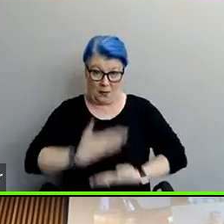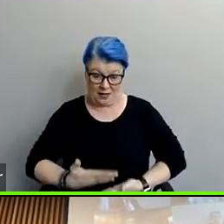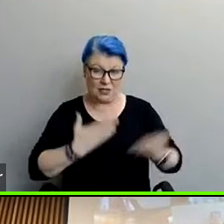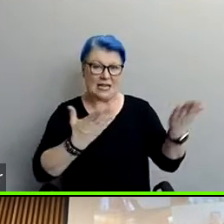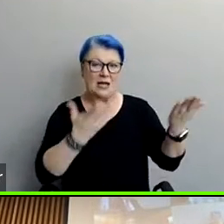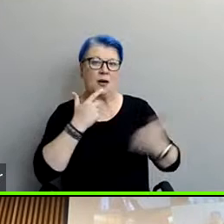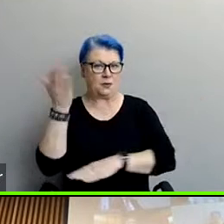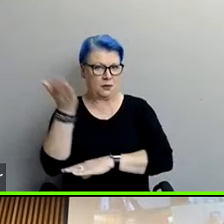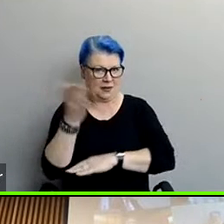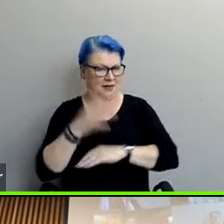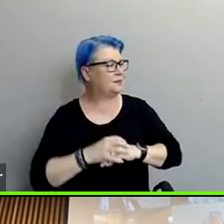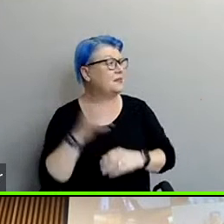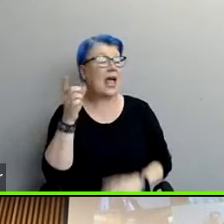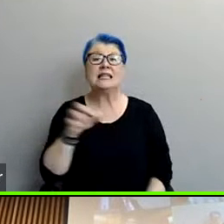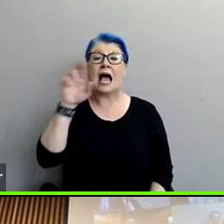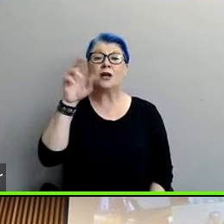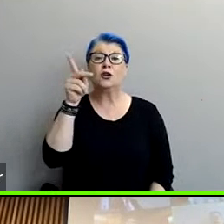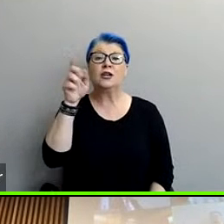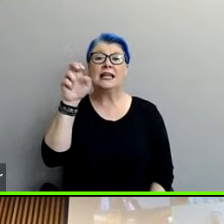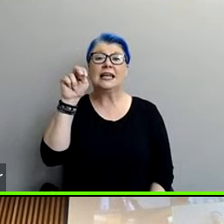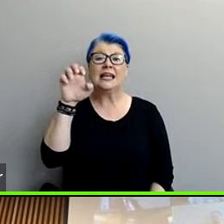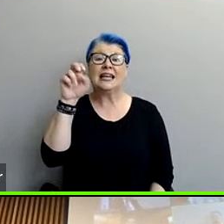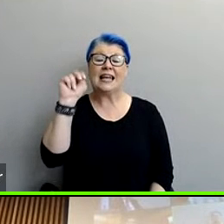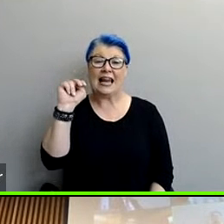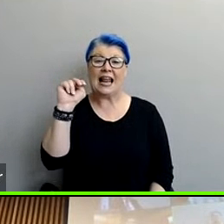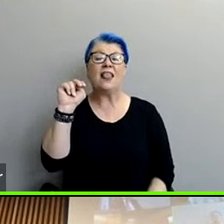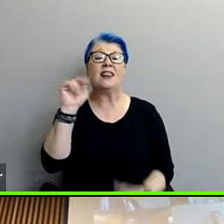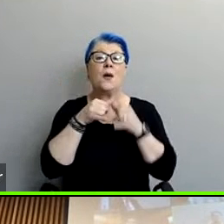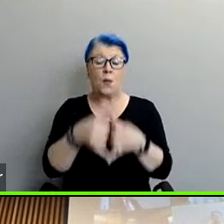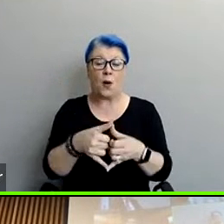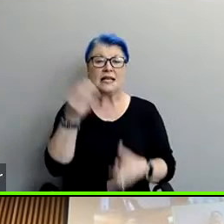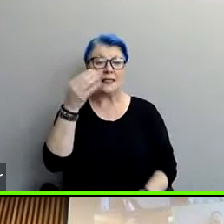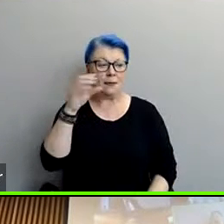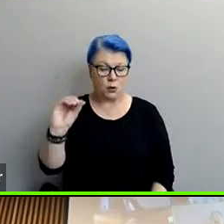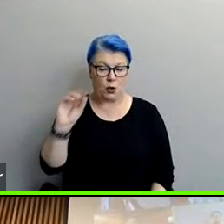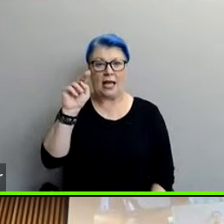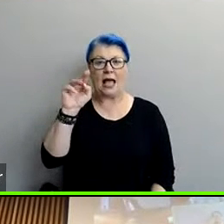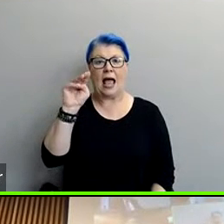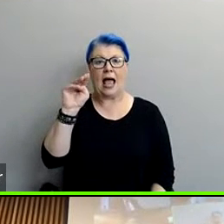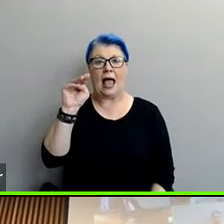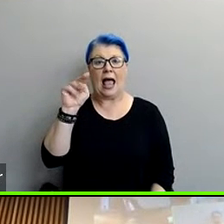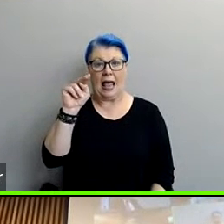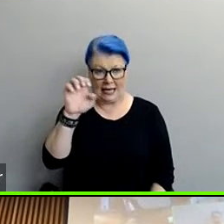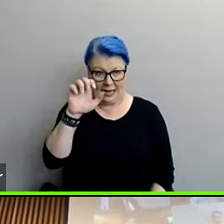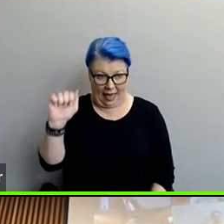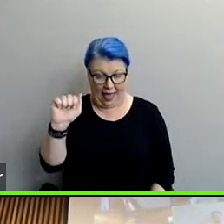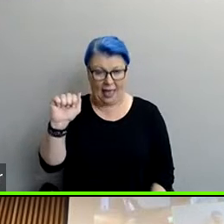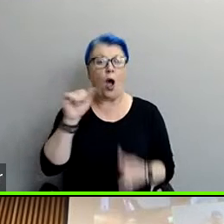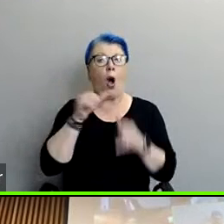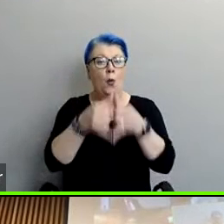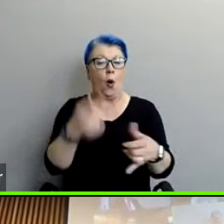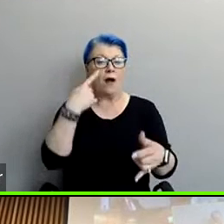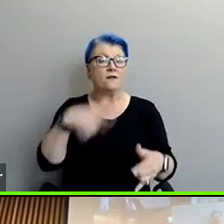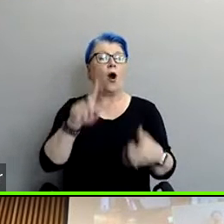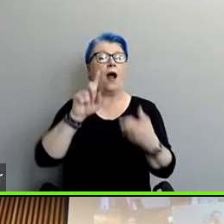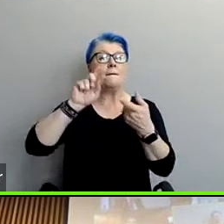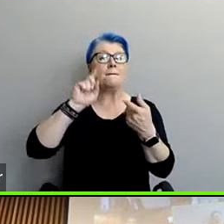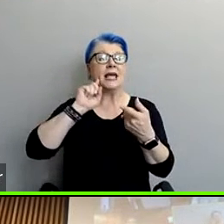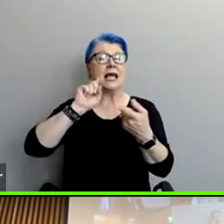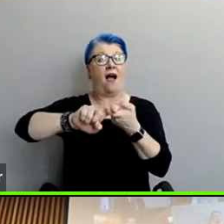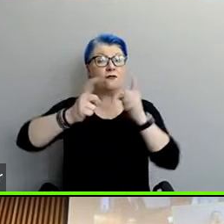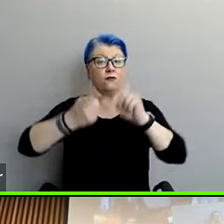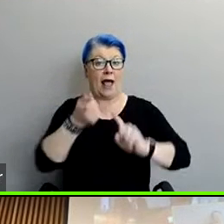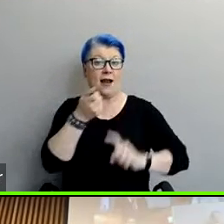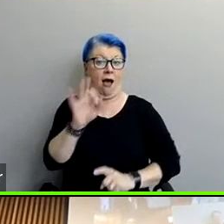Dr. Keenan, the award that we have for you is the Missouri NEA Horseman Award for the Friend of Education. And, I don't